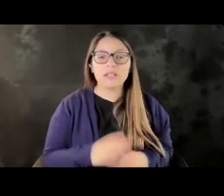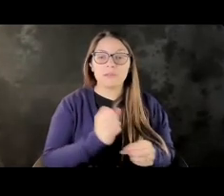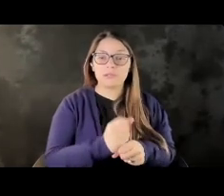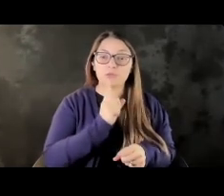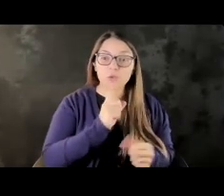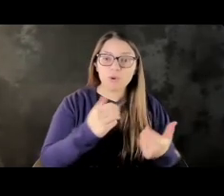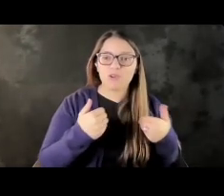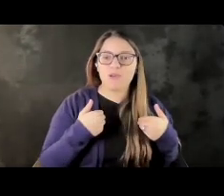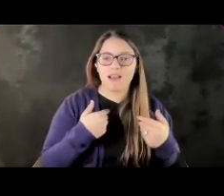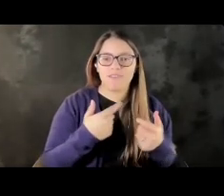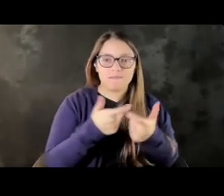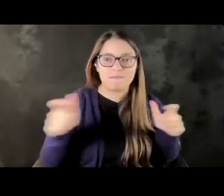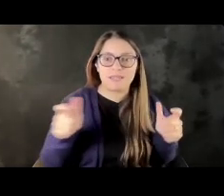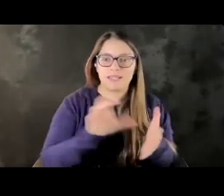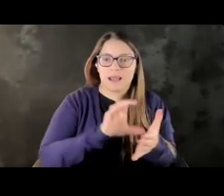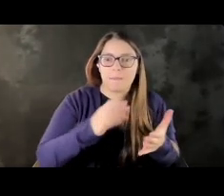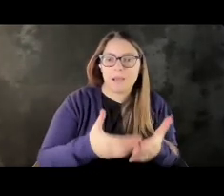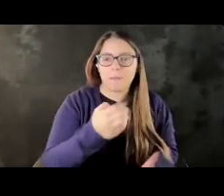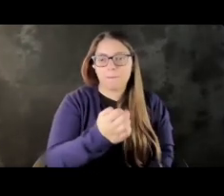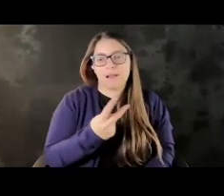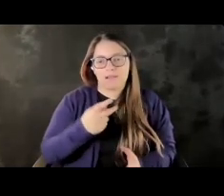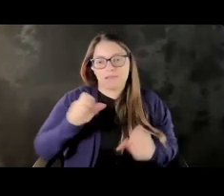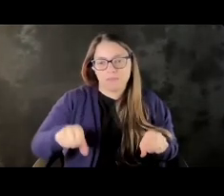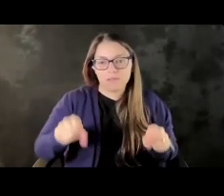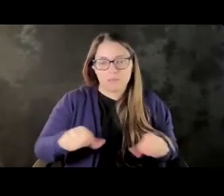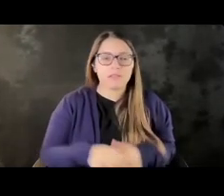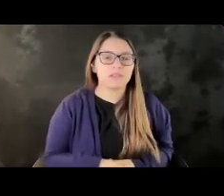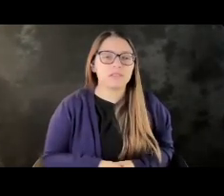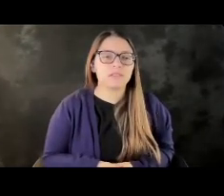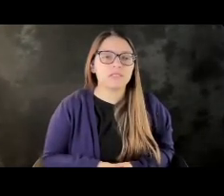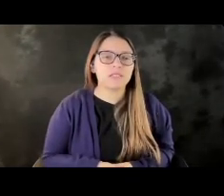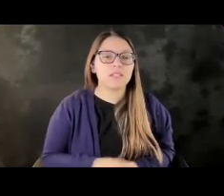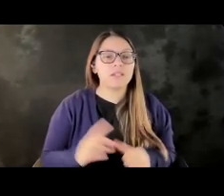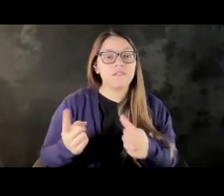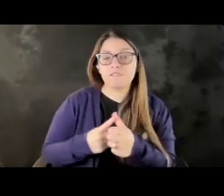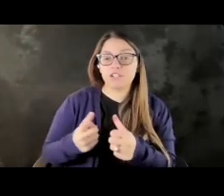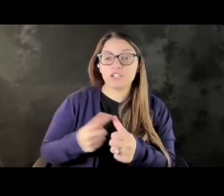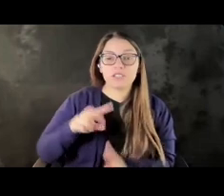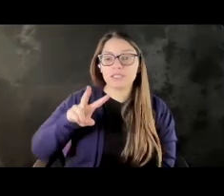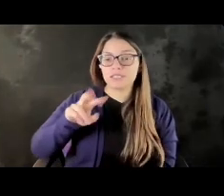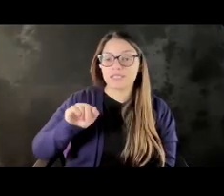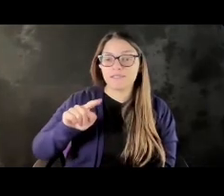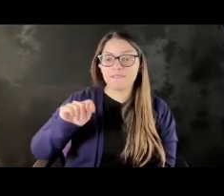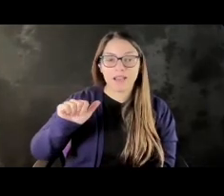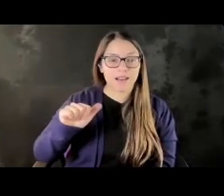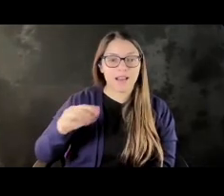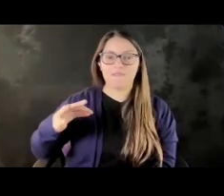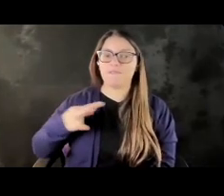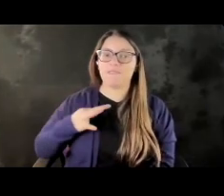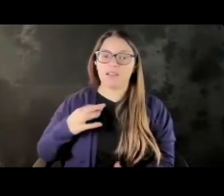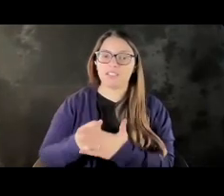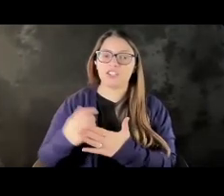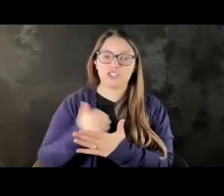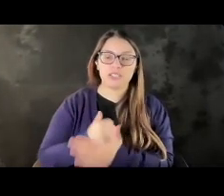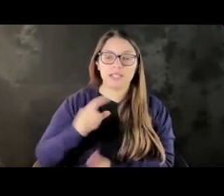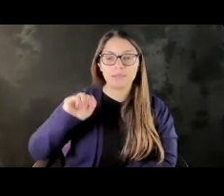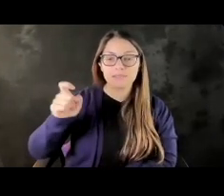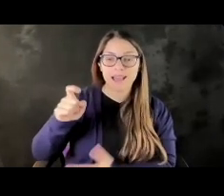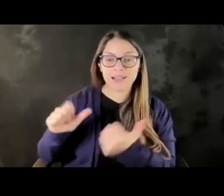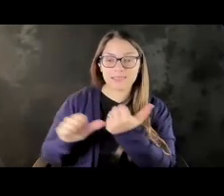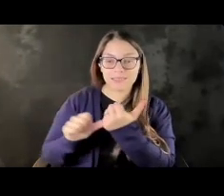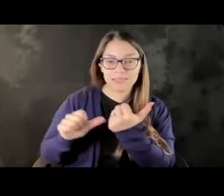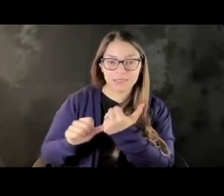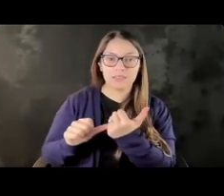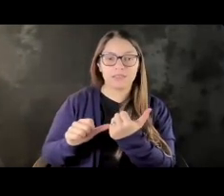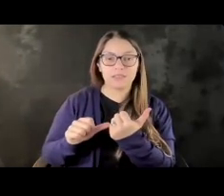tax return possible. The first listed is the VITA, Volunteer Income Tax Assistance Program.